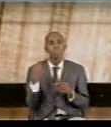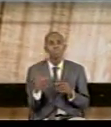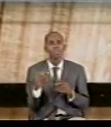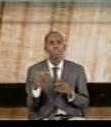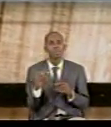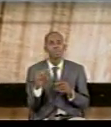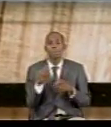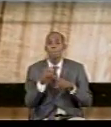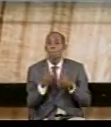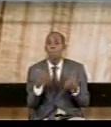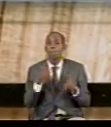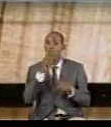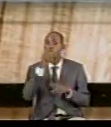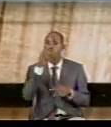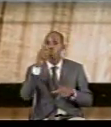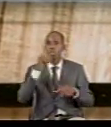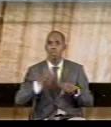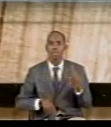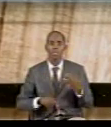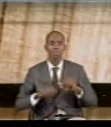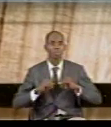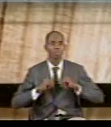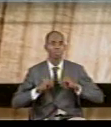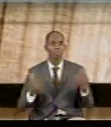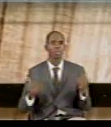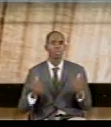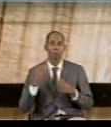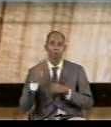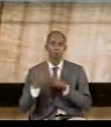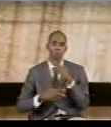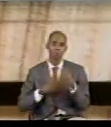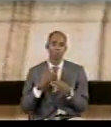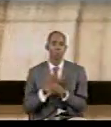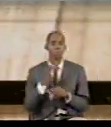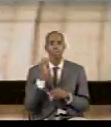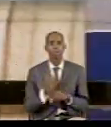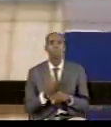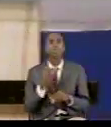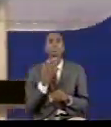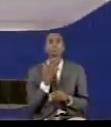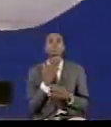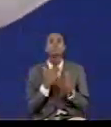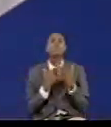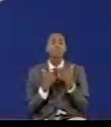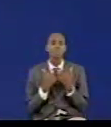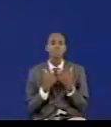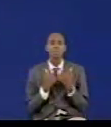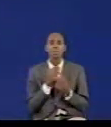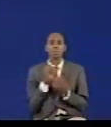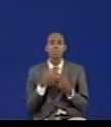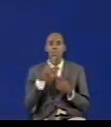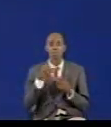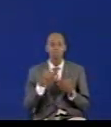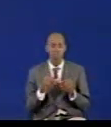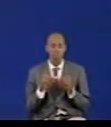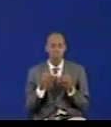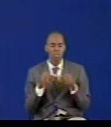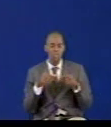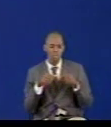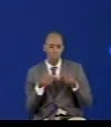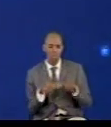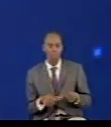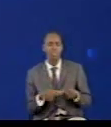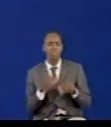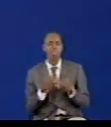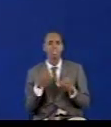you cannot deny worldly lust, when you still remain and abide in the